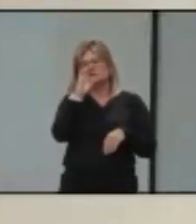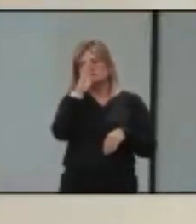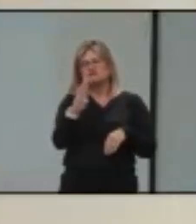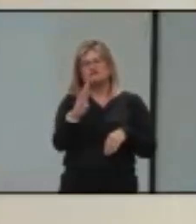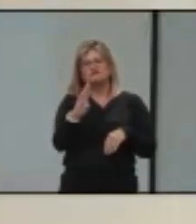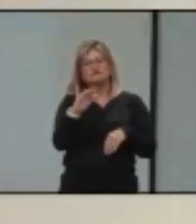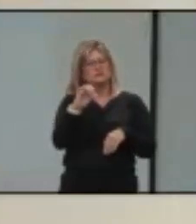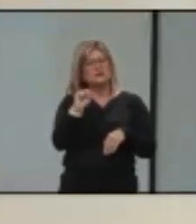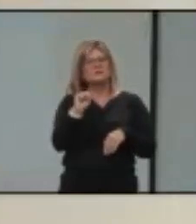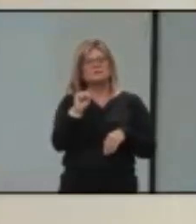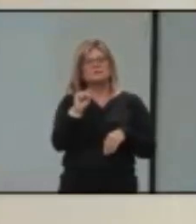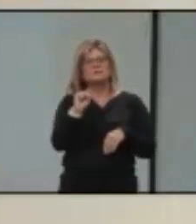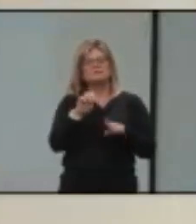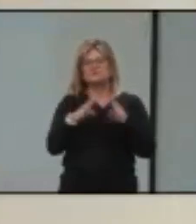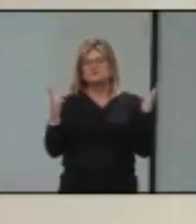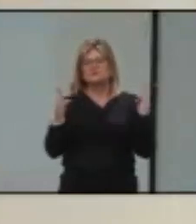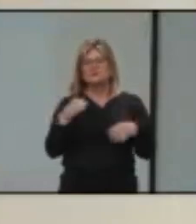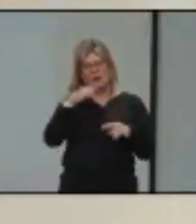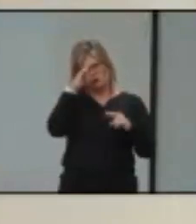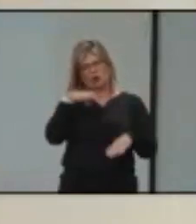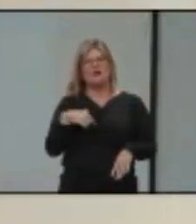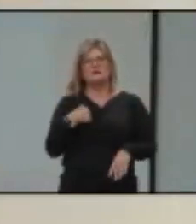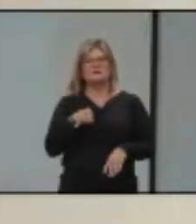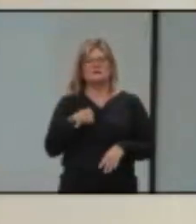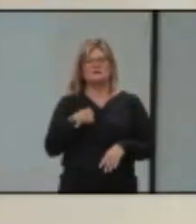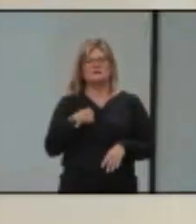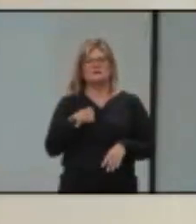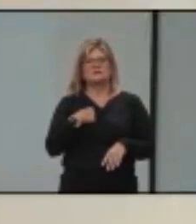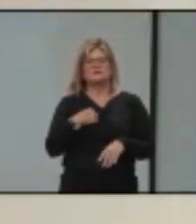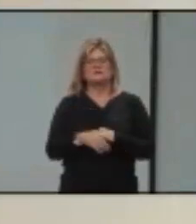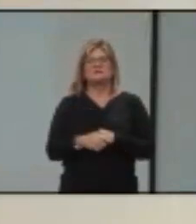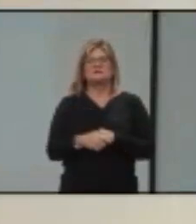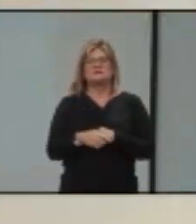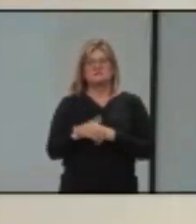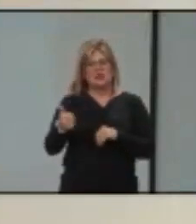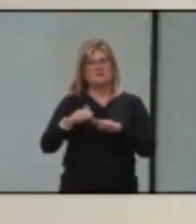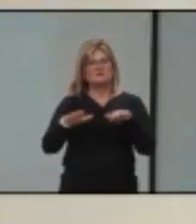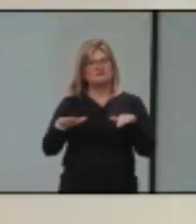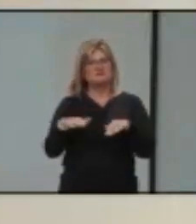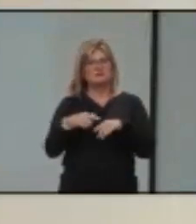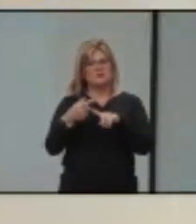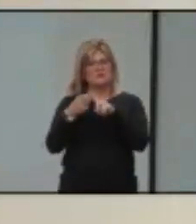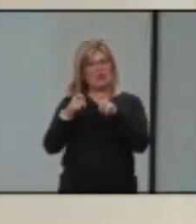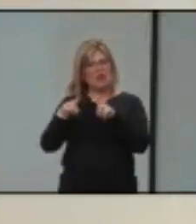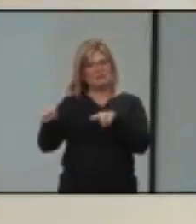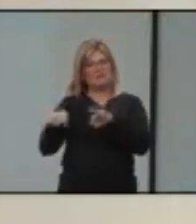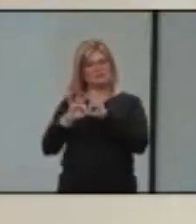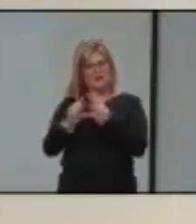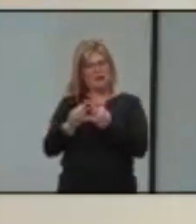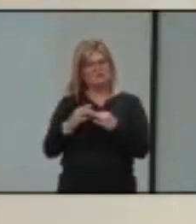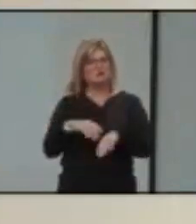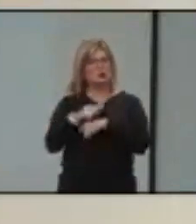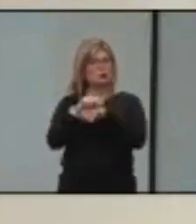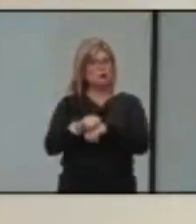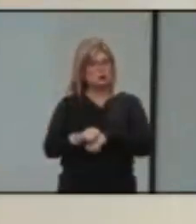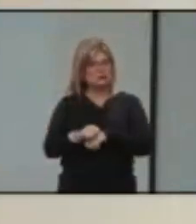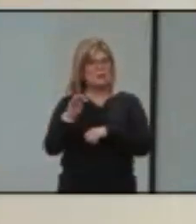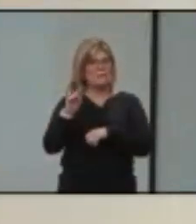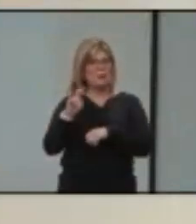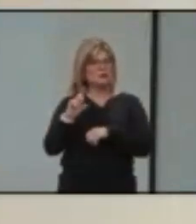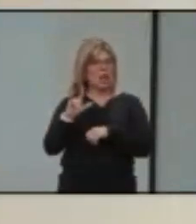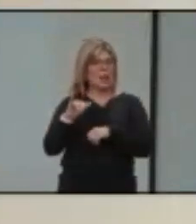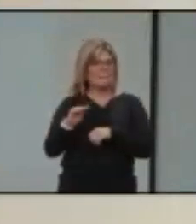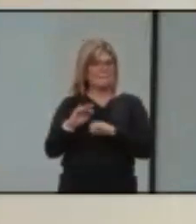face, yep, immediately. And I was shocked. The kid came from a Muslim family, a very traditional Muslim